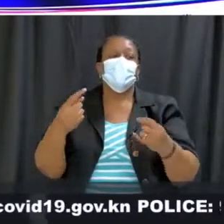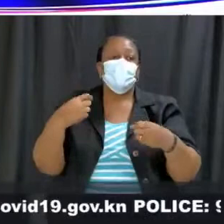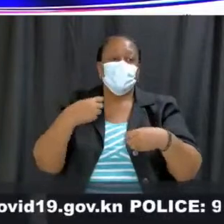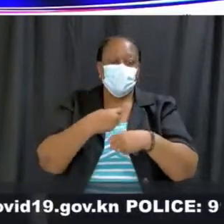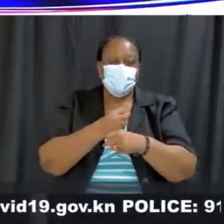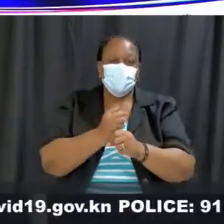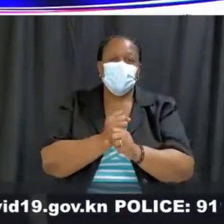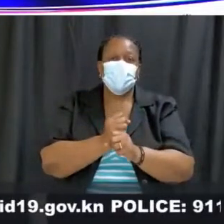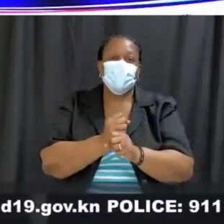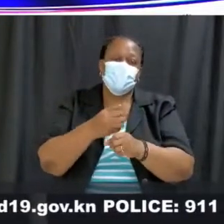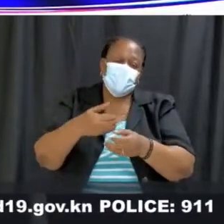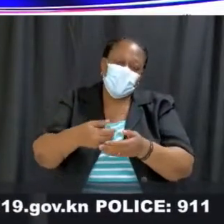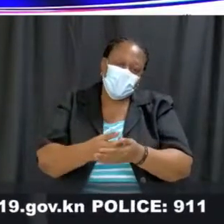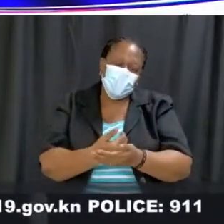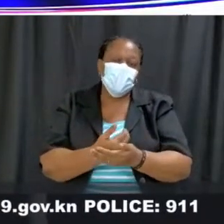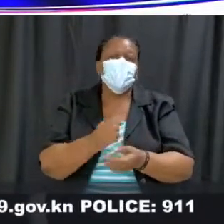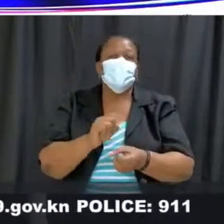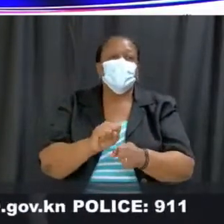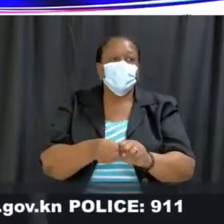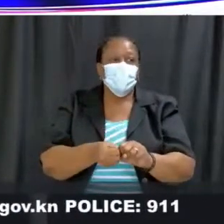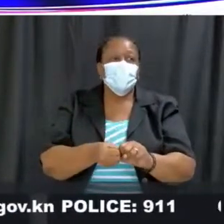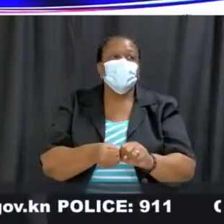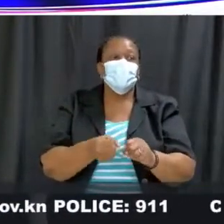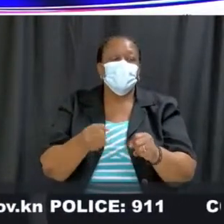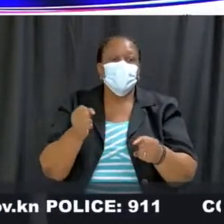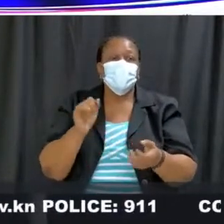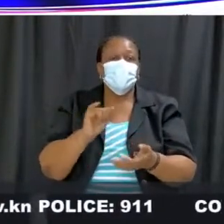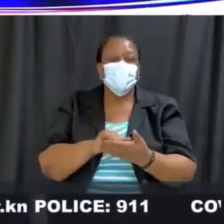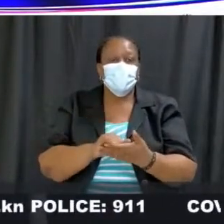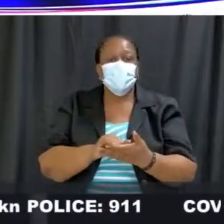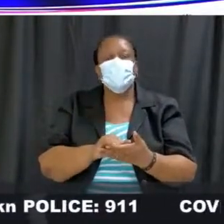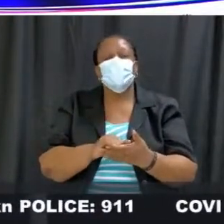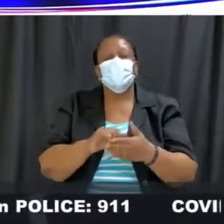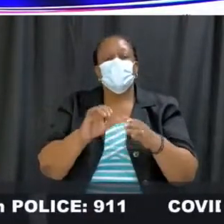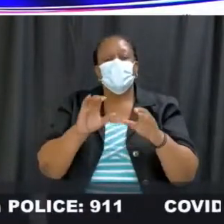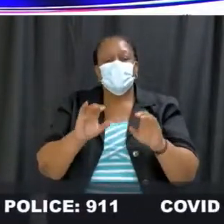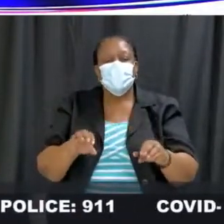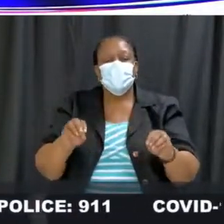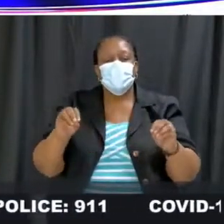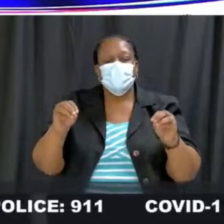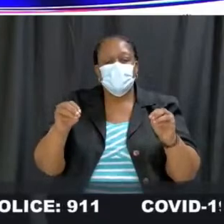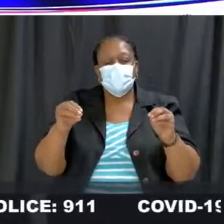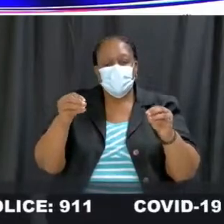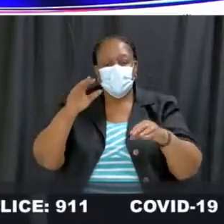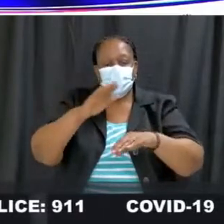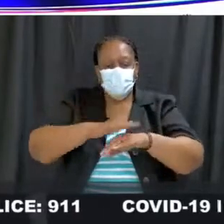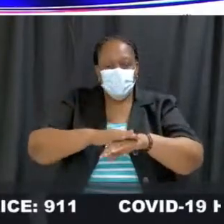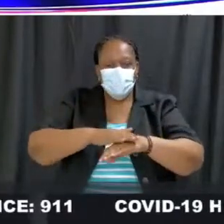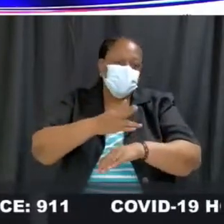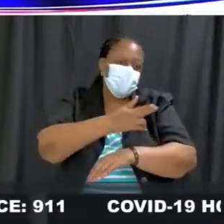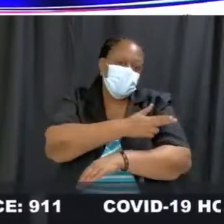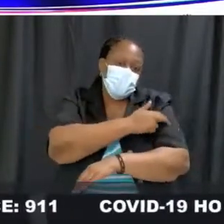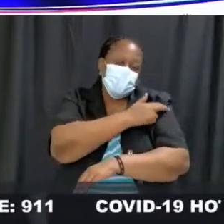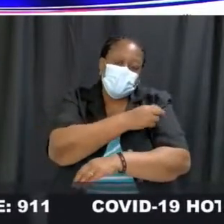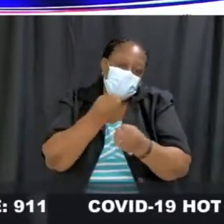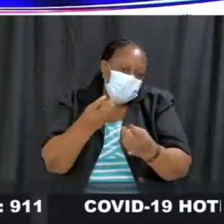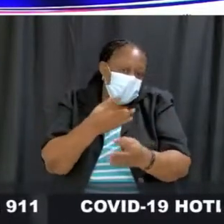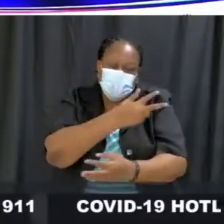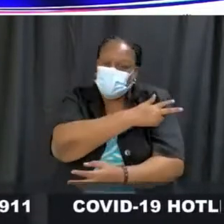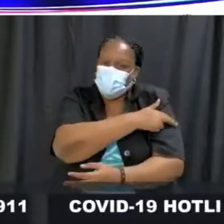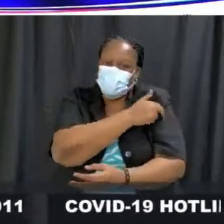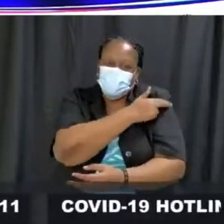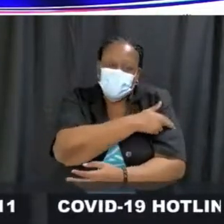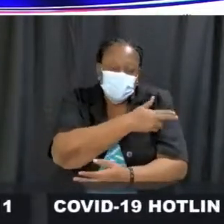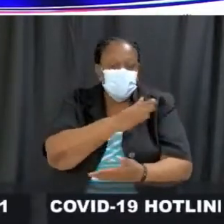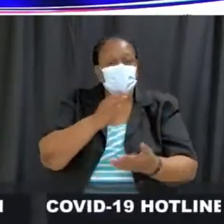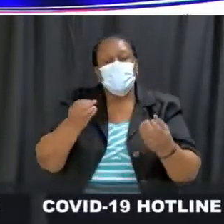tile, and so we are very, very happy for the recommendations in terms of, adding other